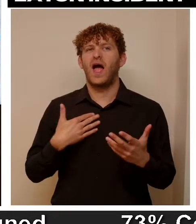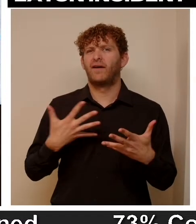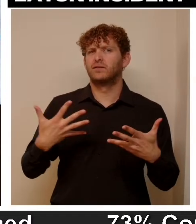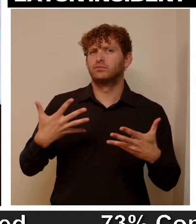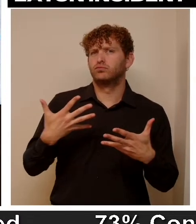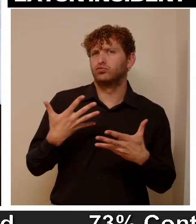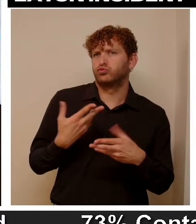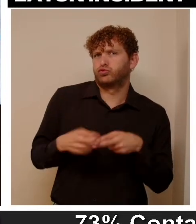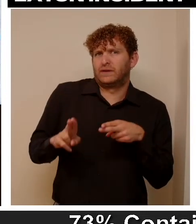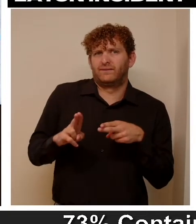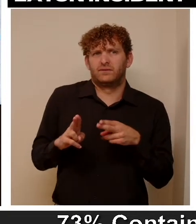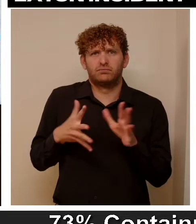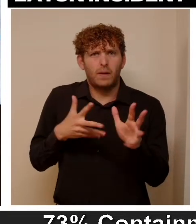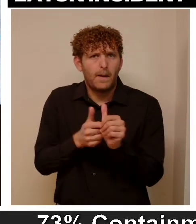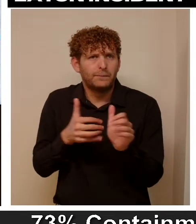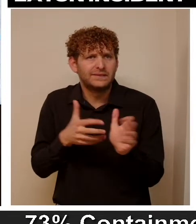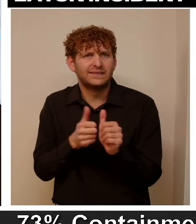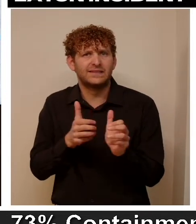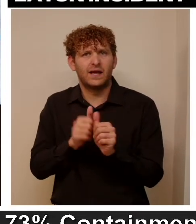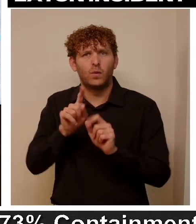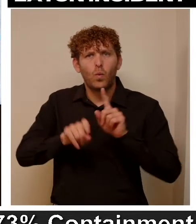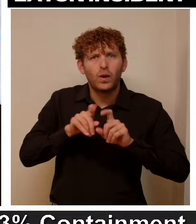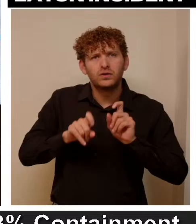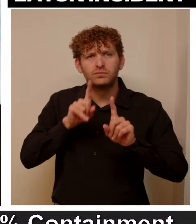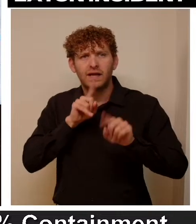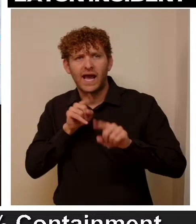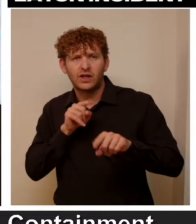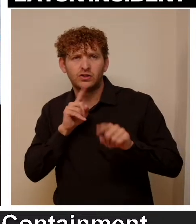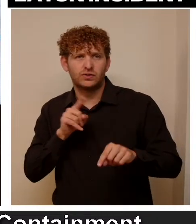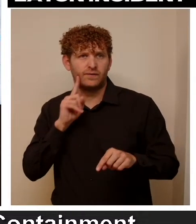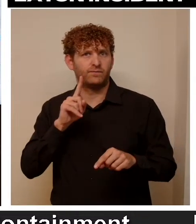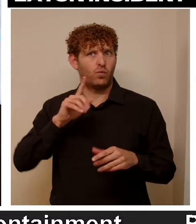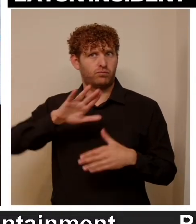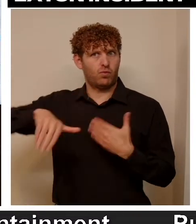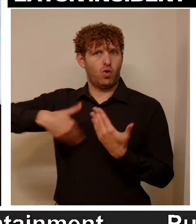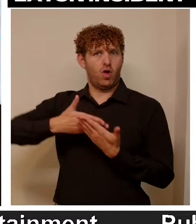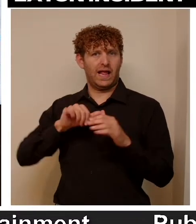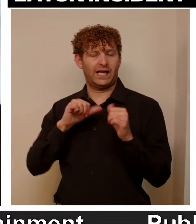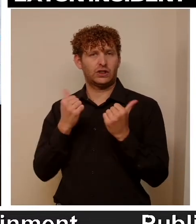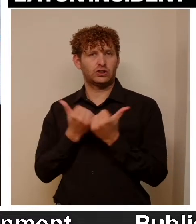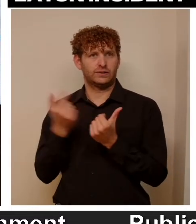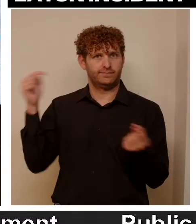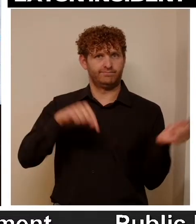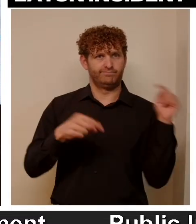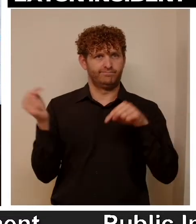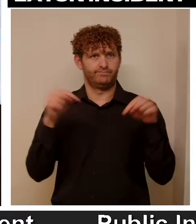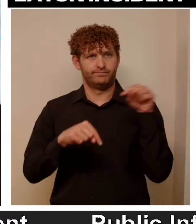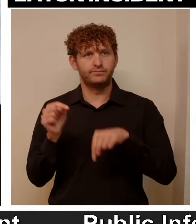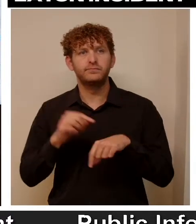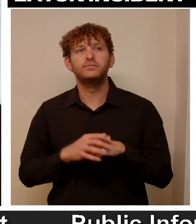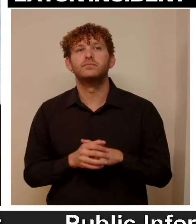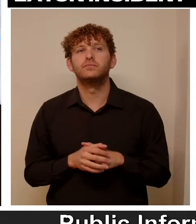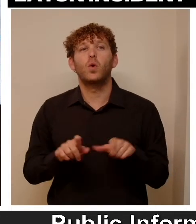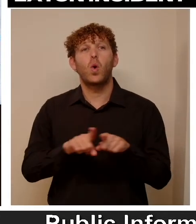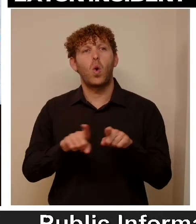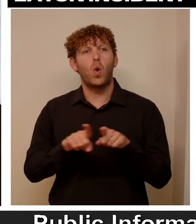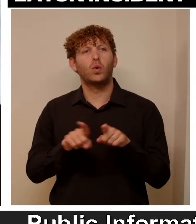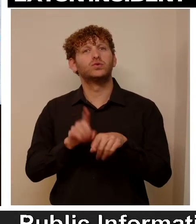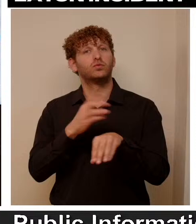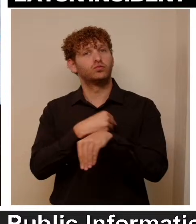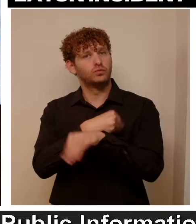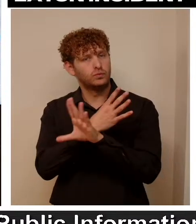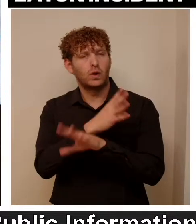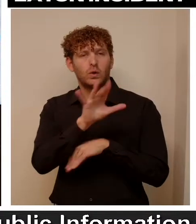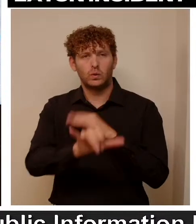scenario where we will have representatives from all agencies involved. It will also be virtually on the YouTube channel for LA